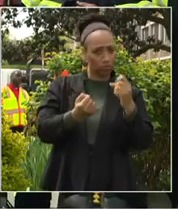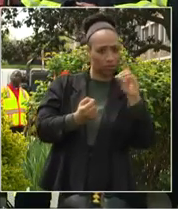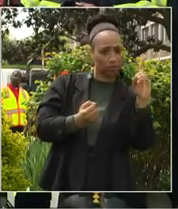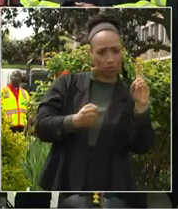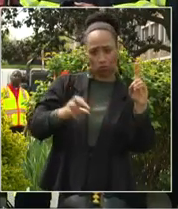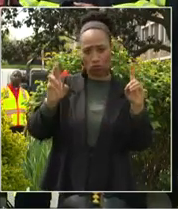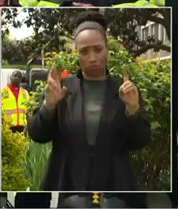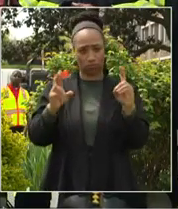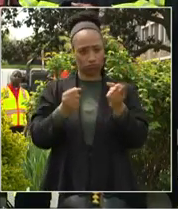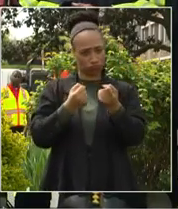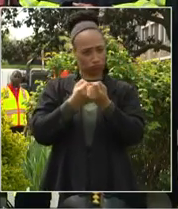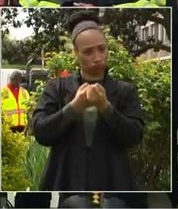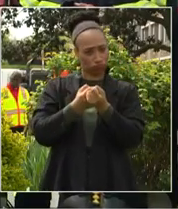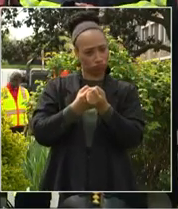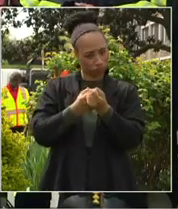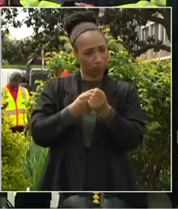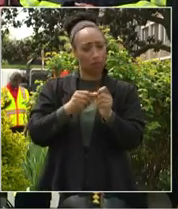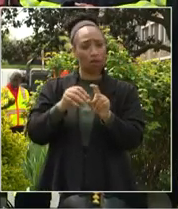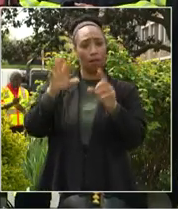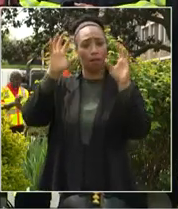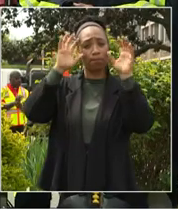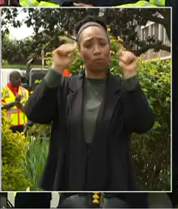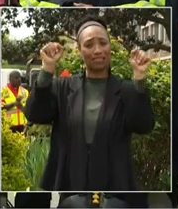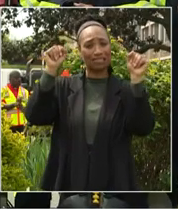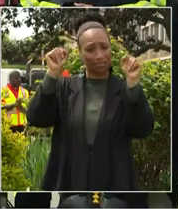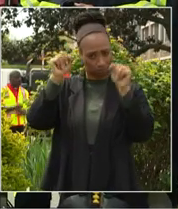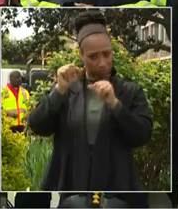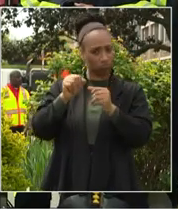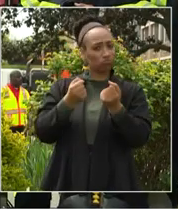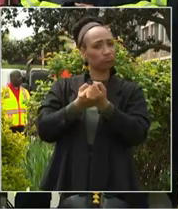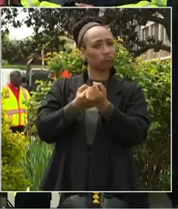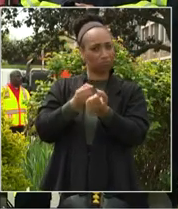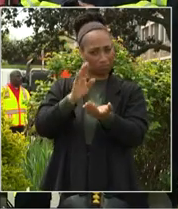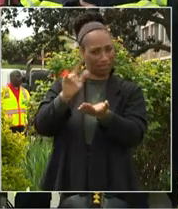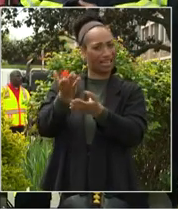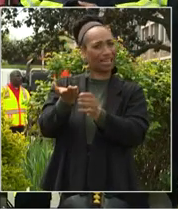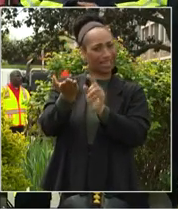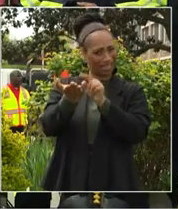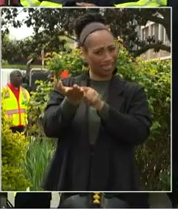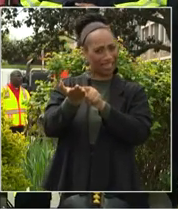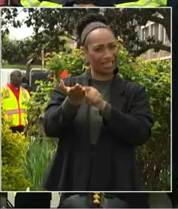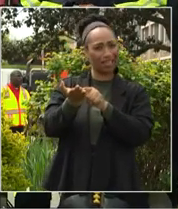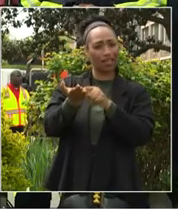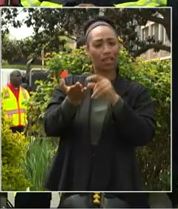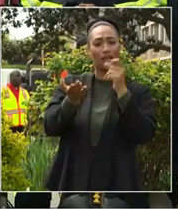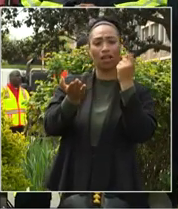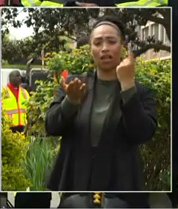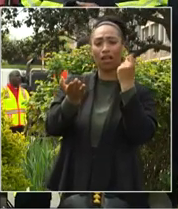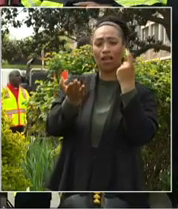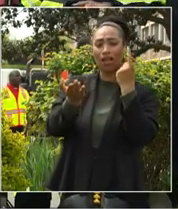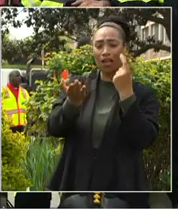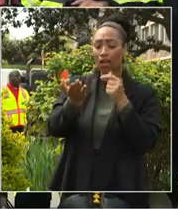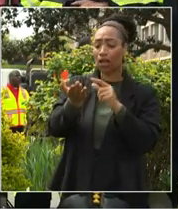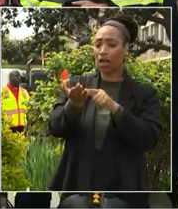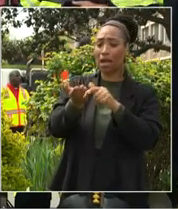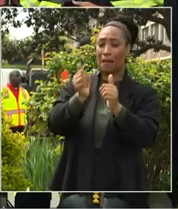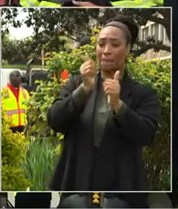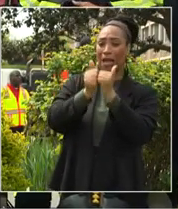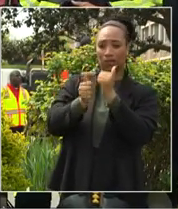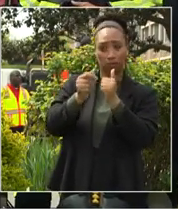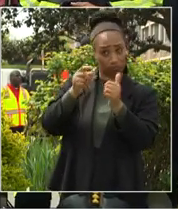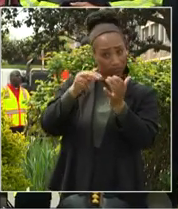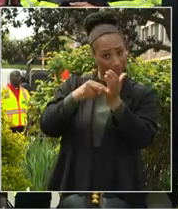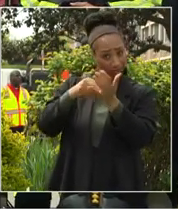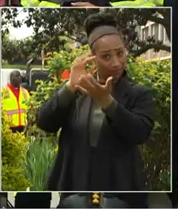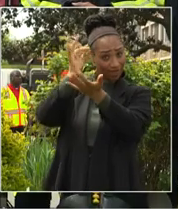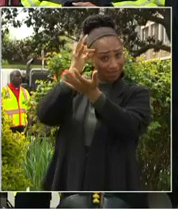States. This bill doesn't save 1 penny of federal dollars, and it was perfectly teed up for a vote. That's why.